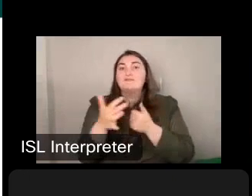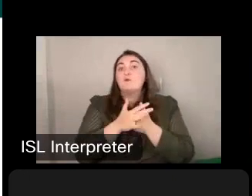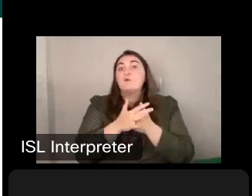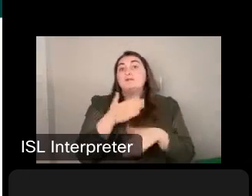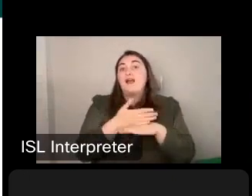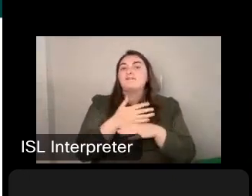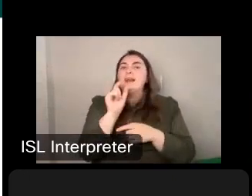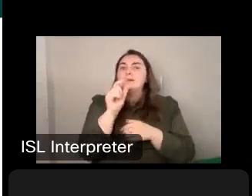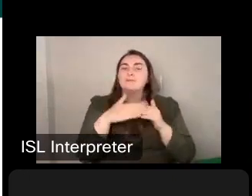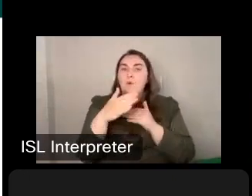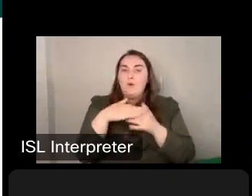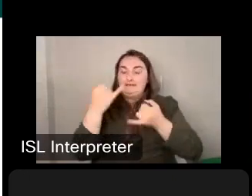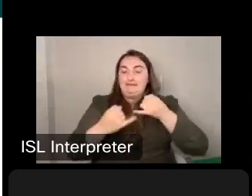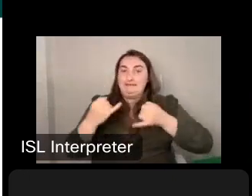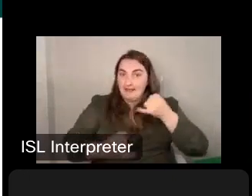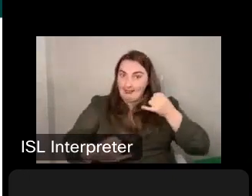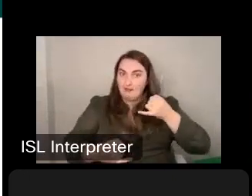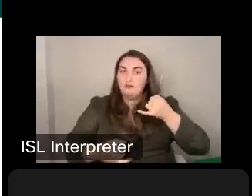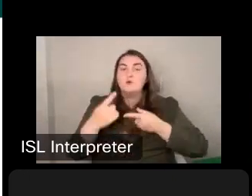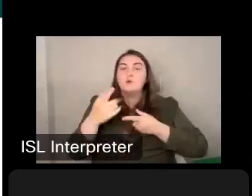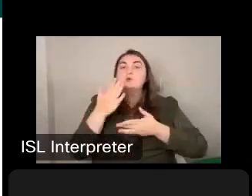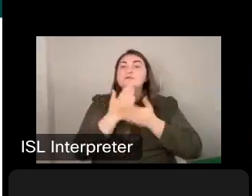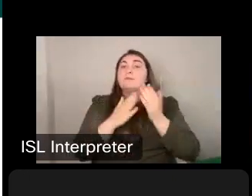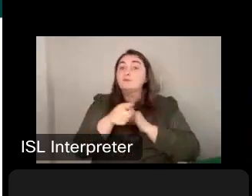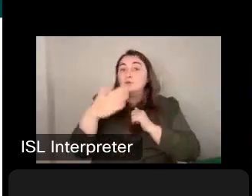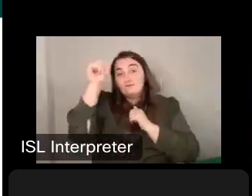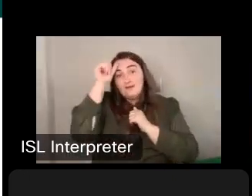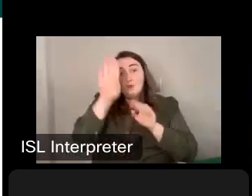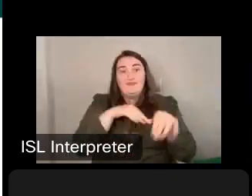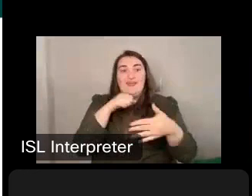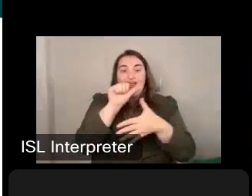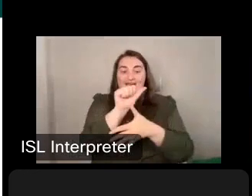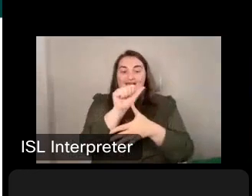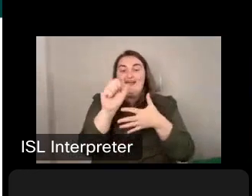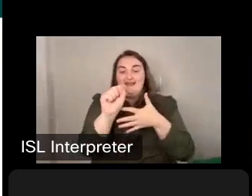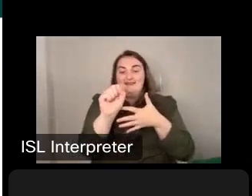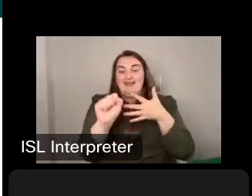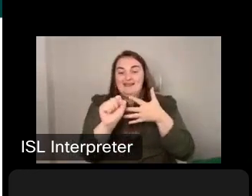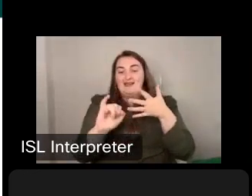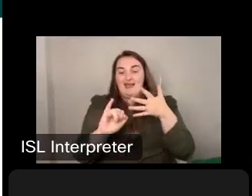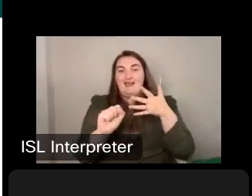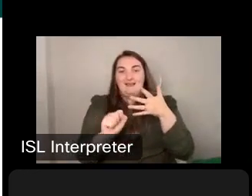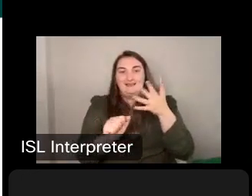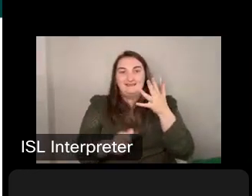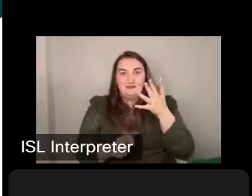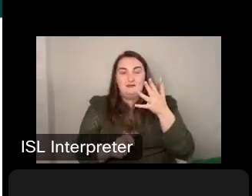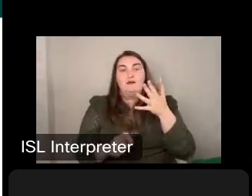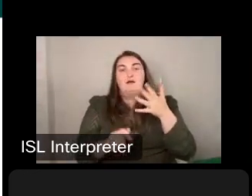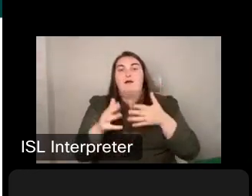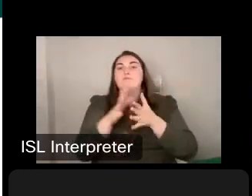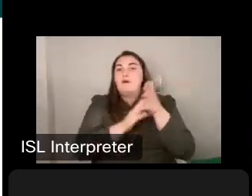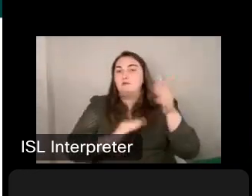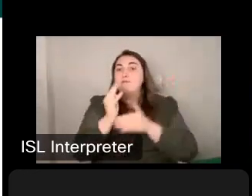a little bit more detail, some of you will be familiar with the Assist model of communication that we use as part of